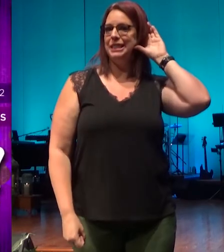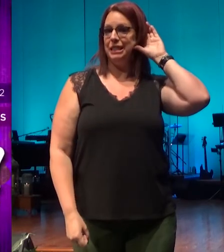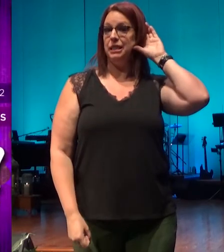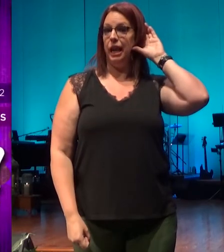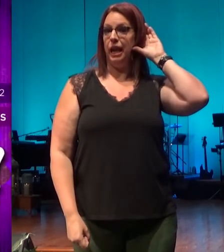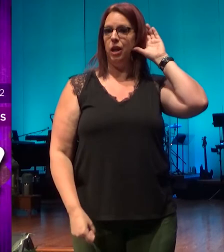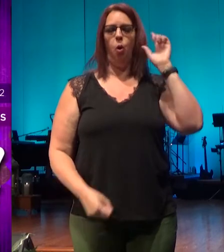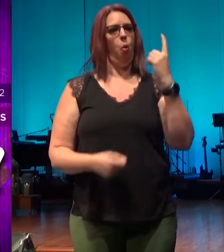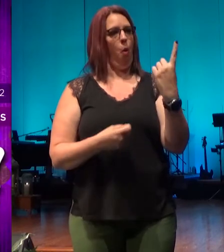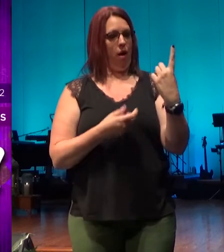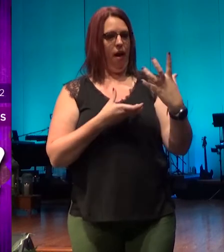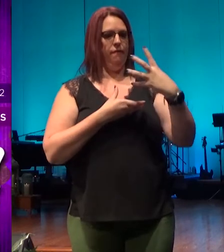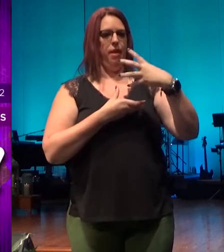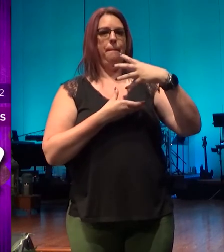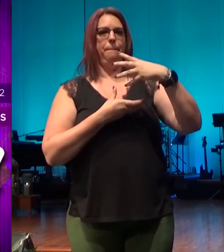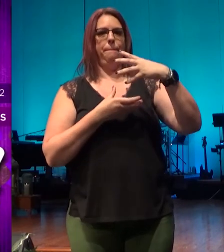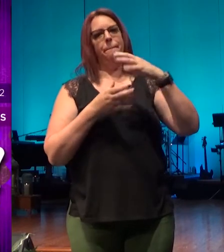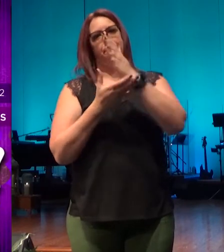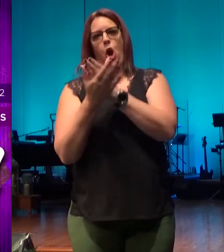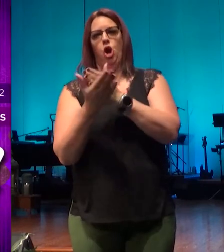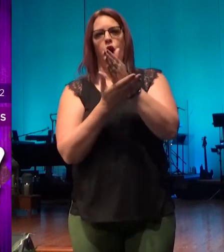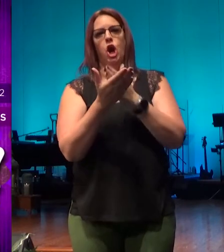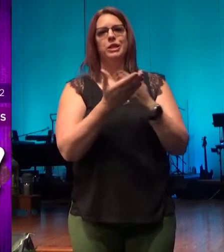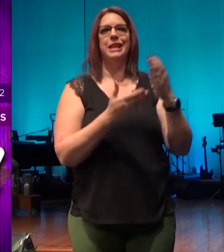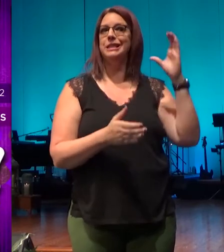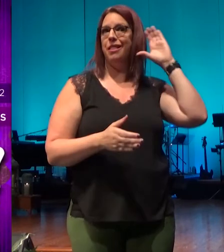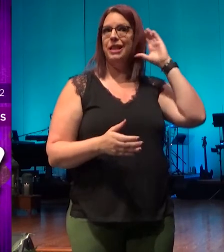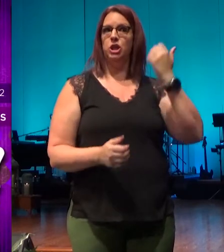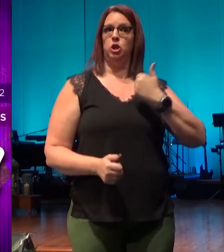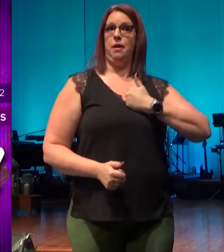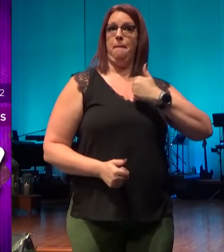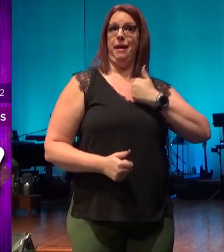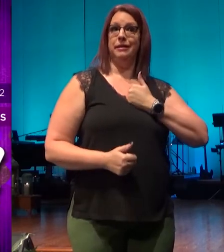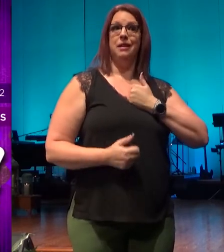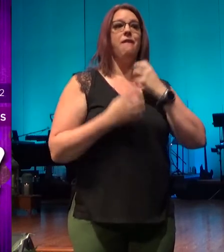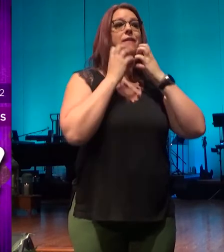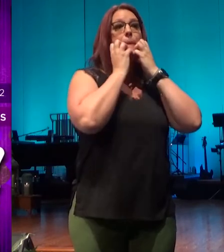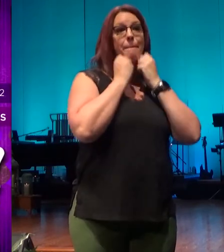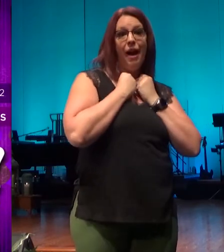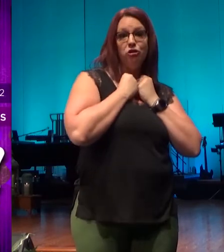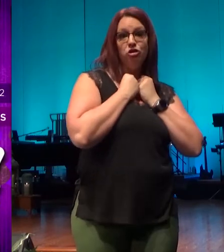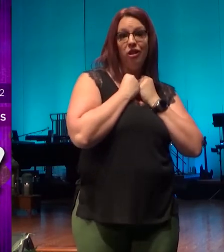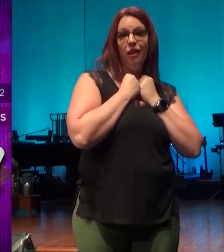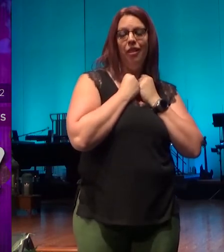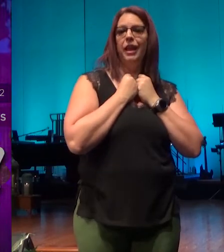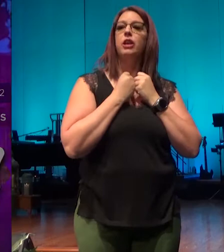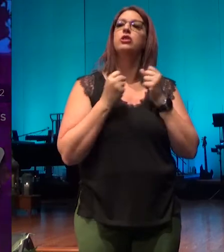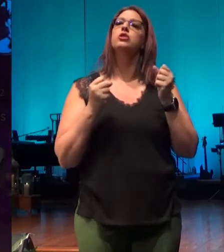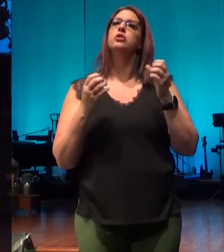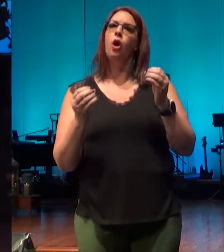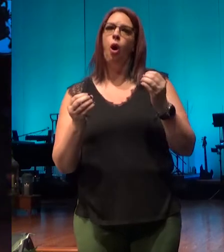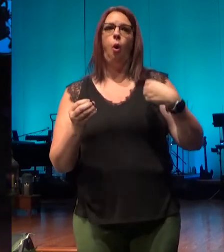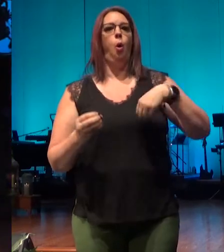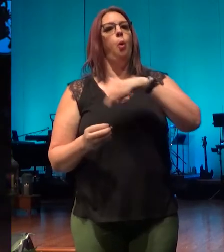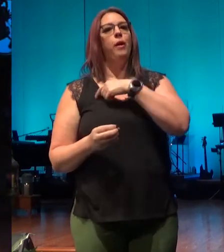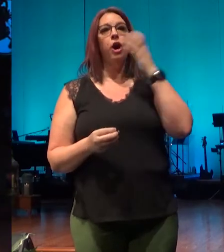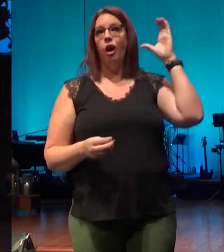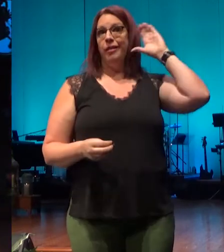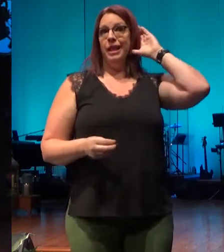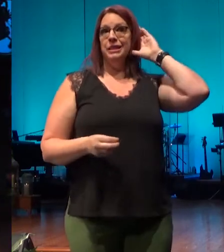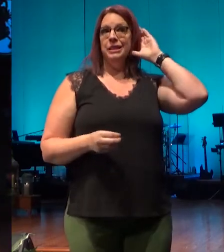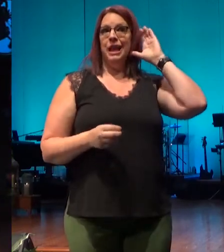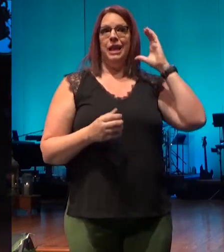Evolved Communication Initiative is listening to myself compassionately. And so we're listening to the